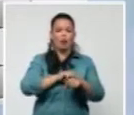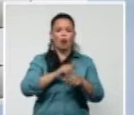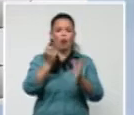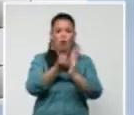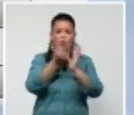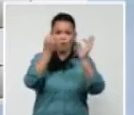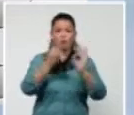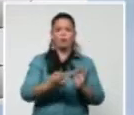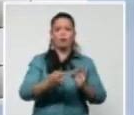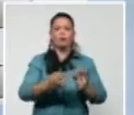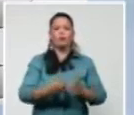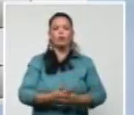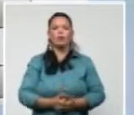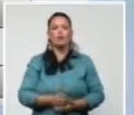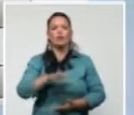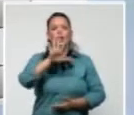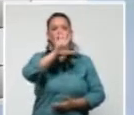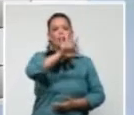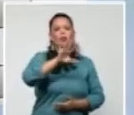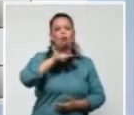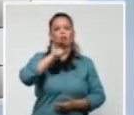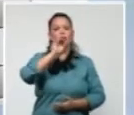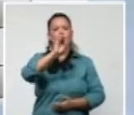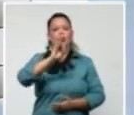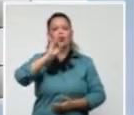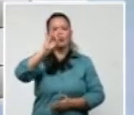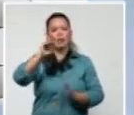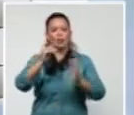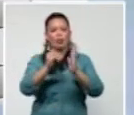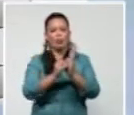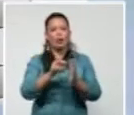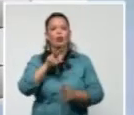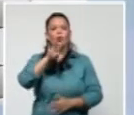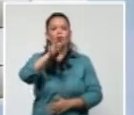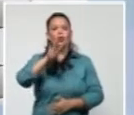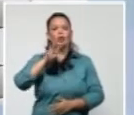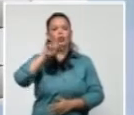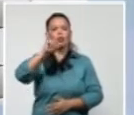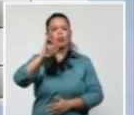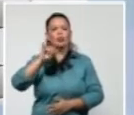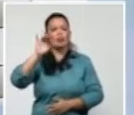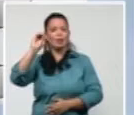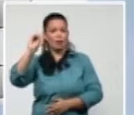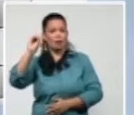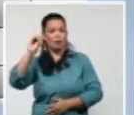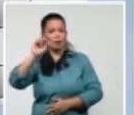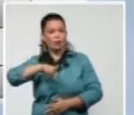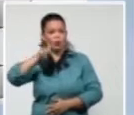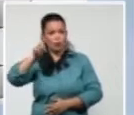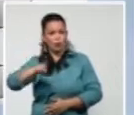10,349 people died of the virus worldwide, for a total of